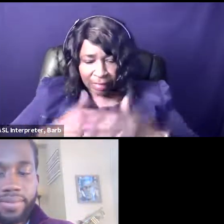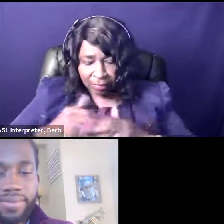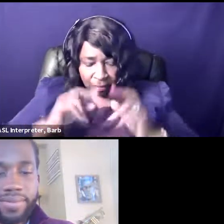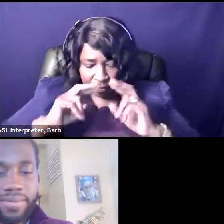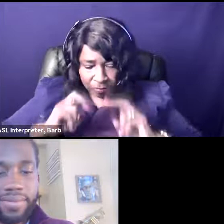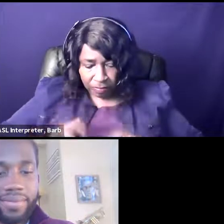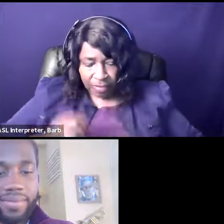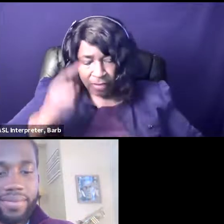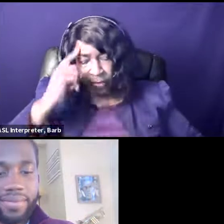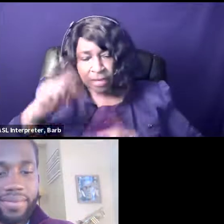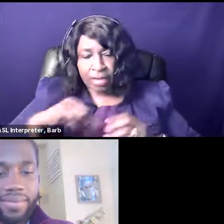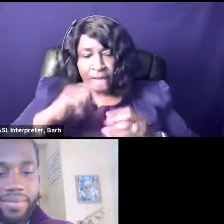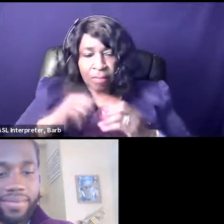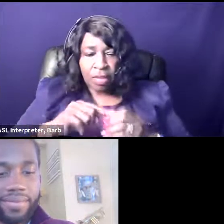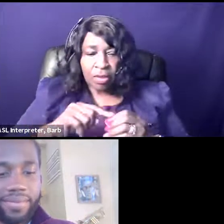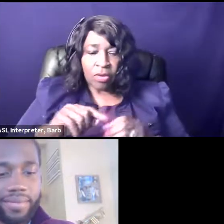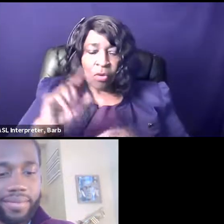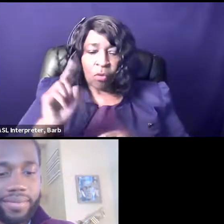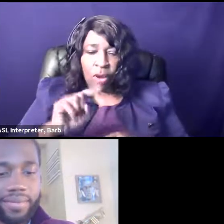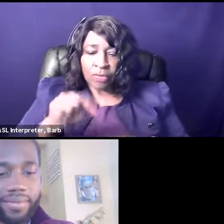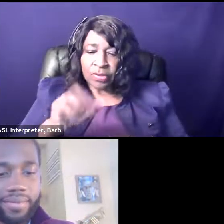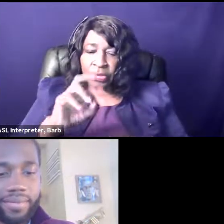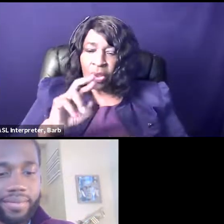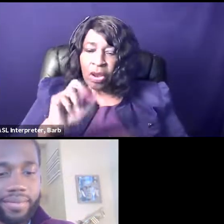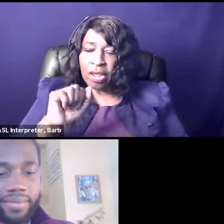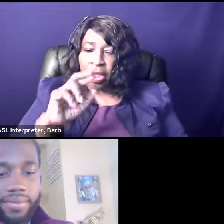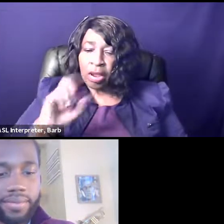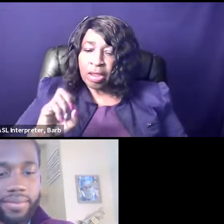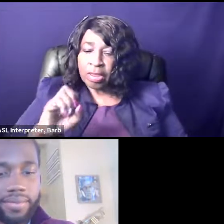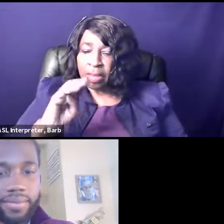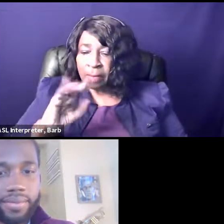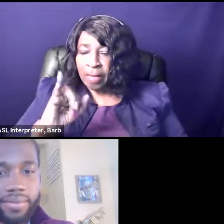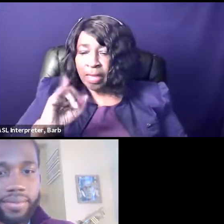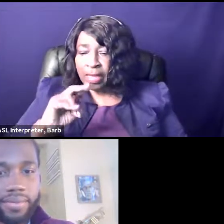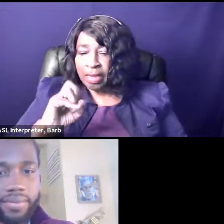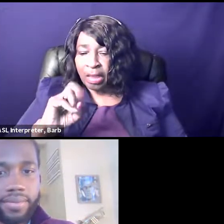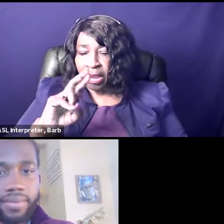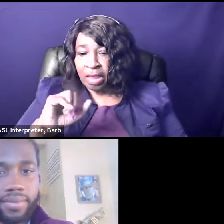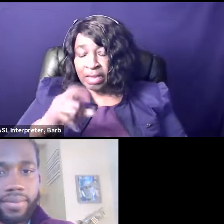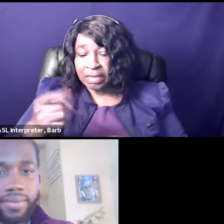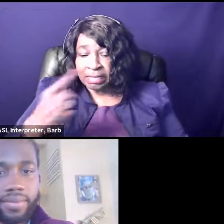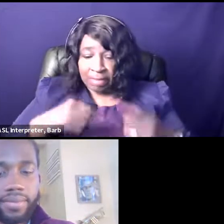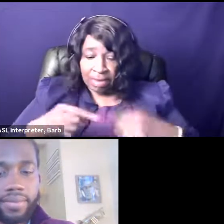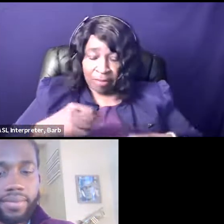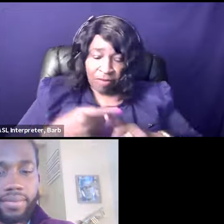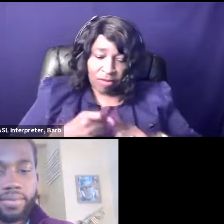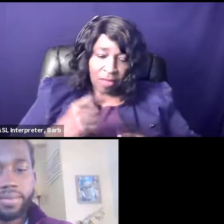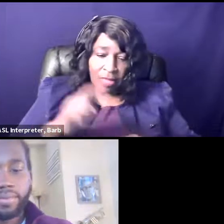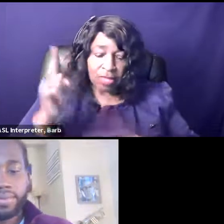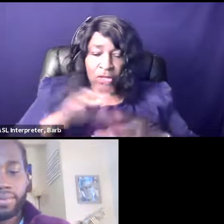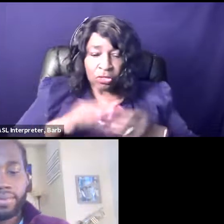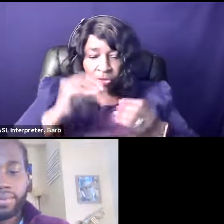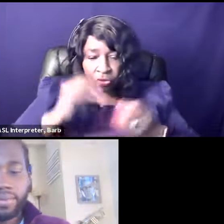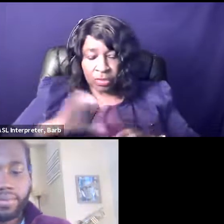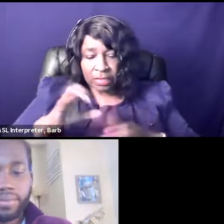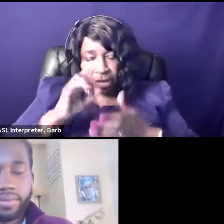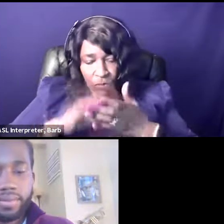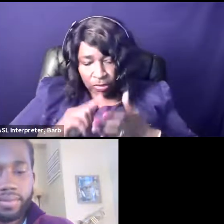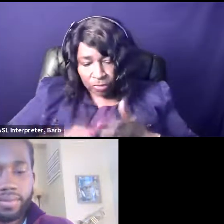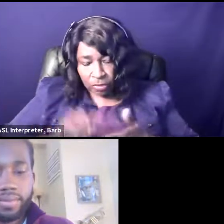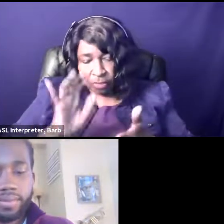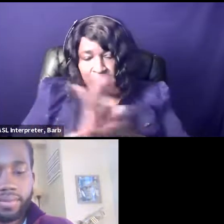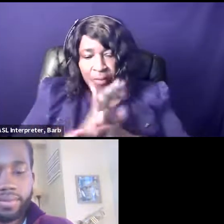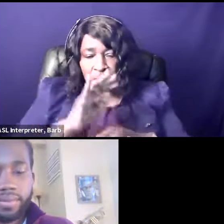about, where are these rare minerals coming from? I had a student that did a research paper on the Congo, looking at